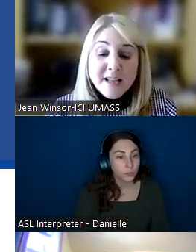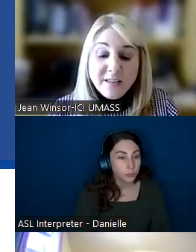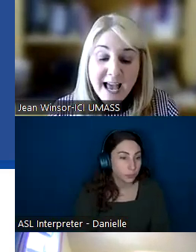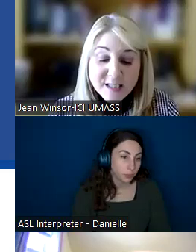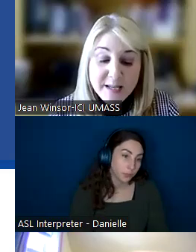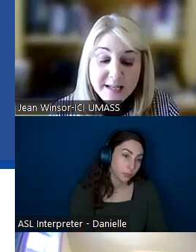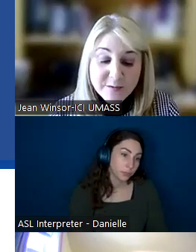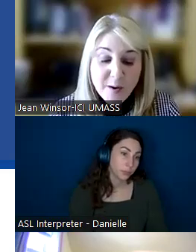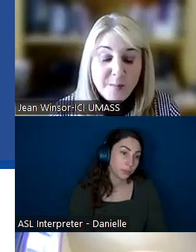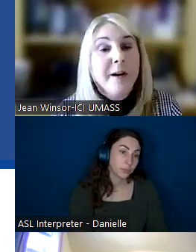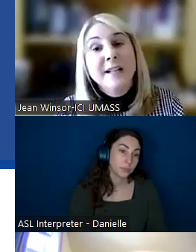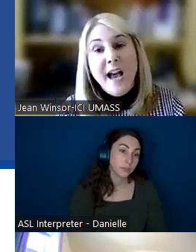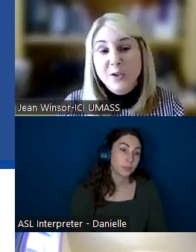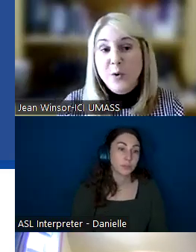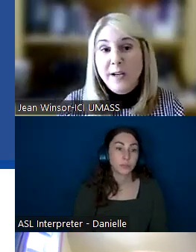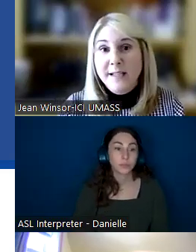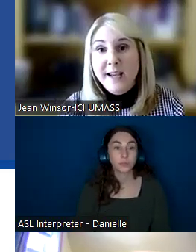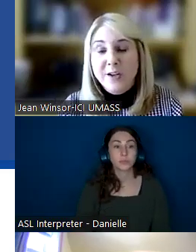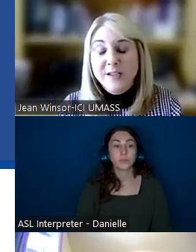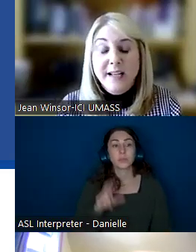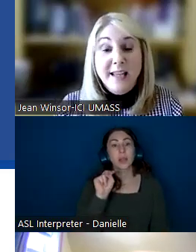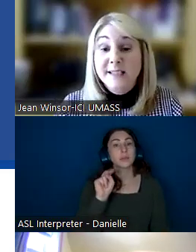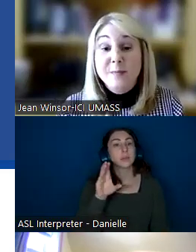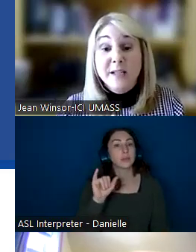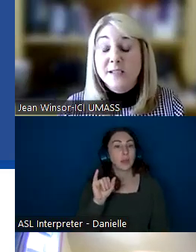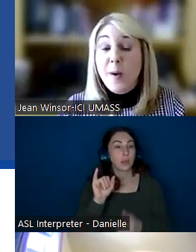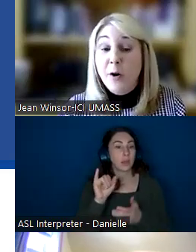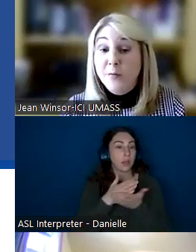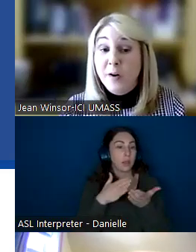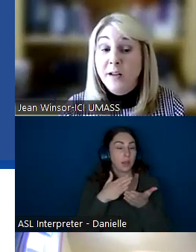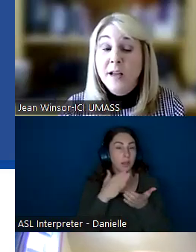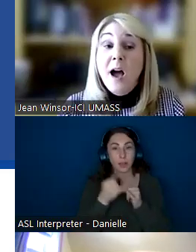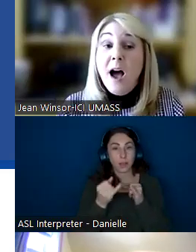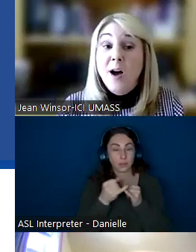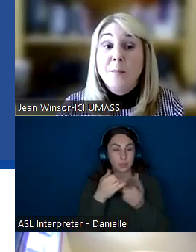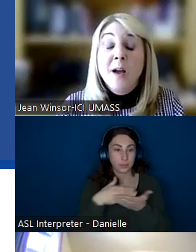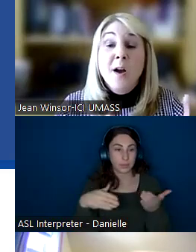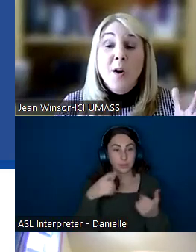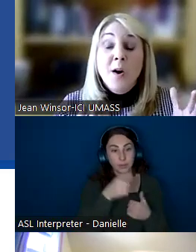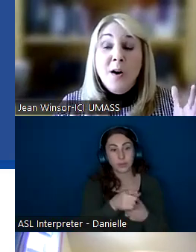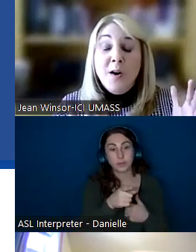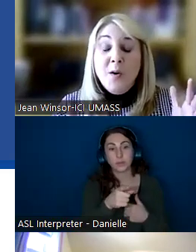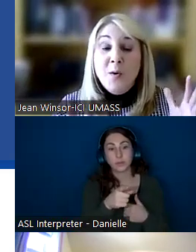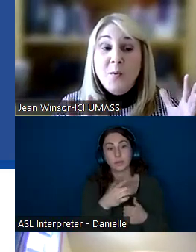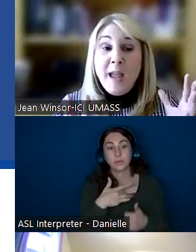This is our last piece from National Core Indicators. And again, this to me is so powerful.